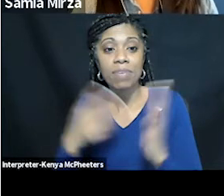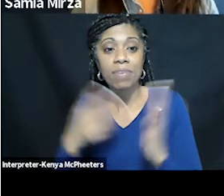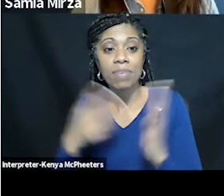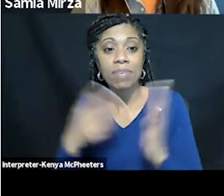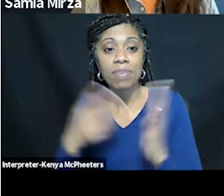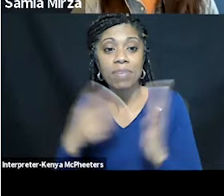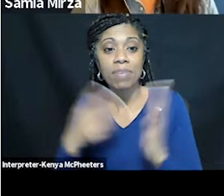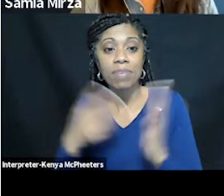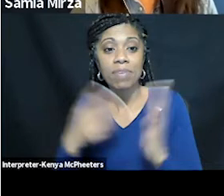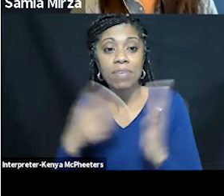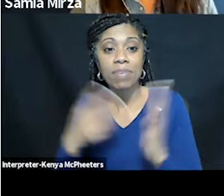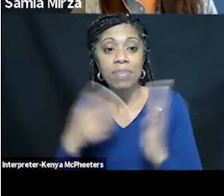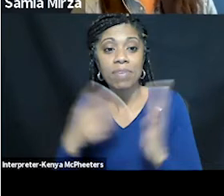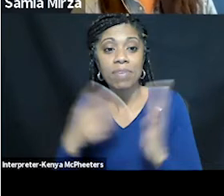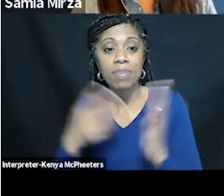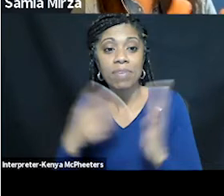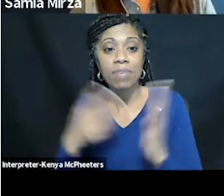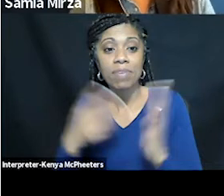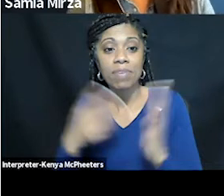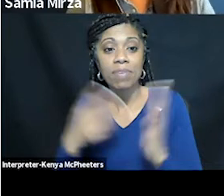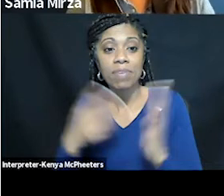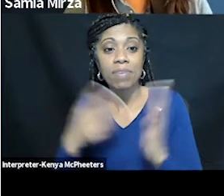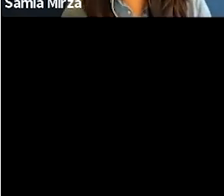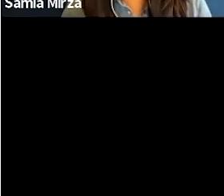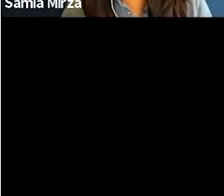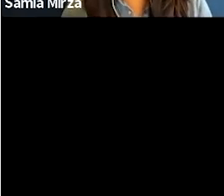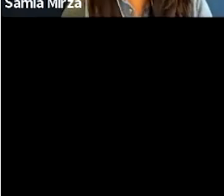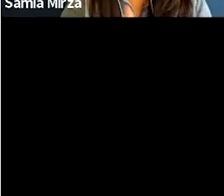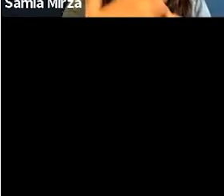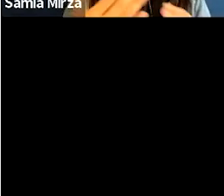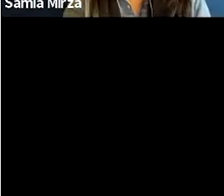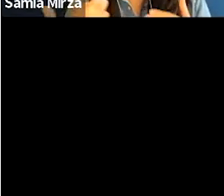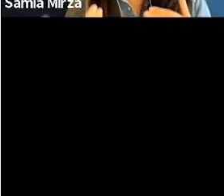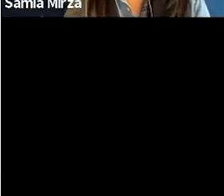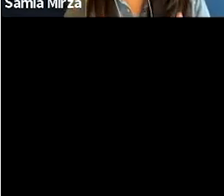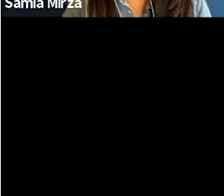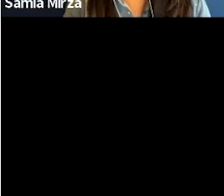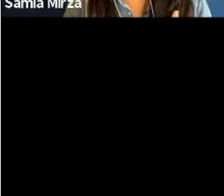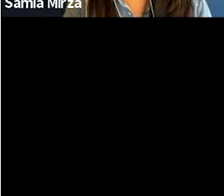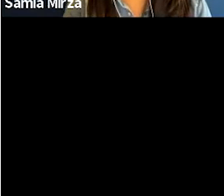racism isn't present in DEI concepts as a whole, but when it came